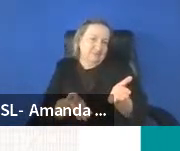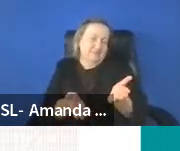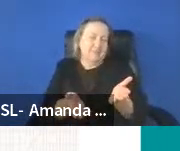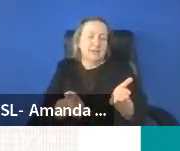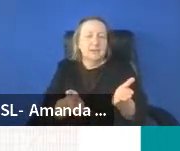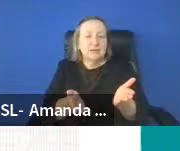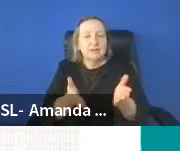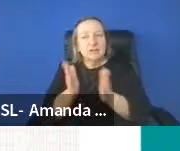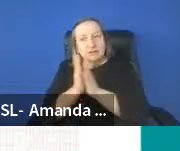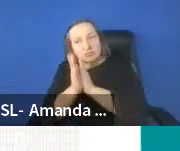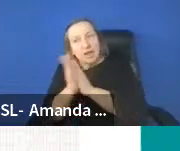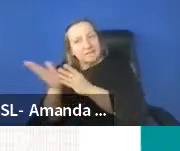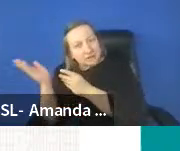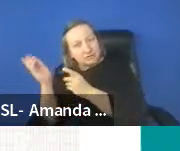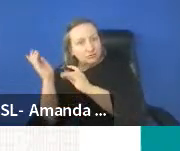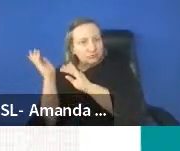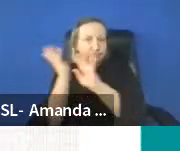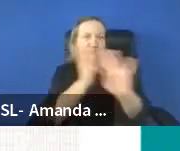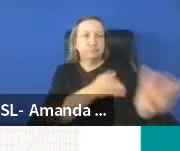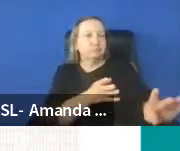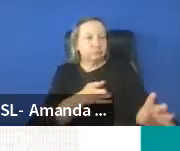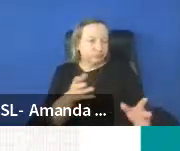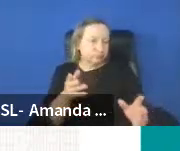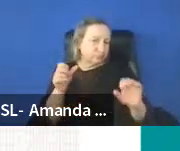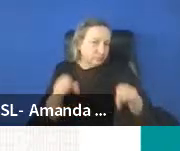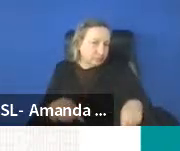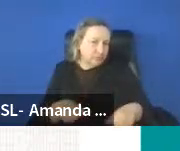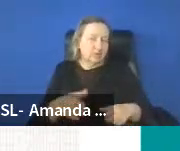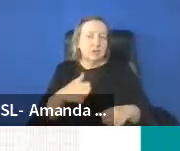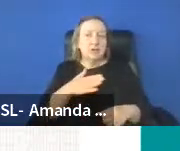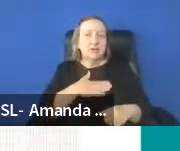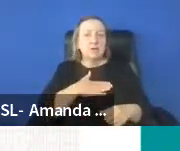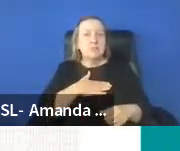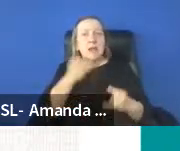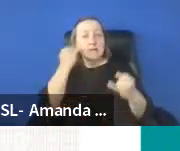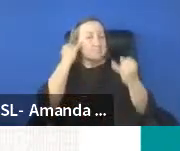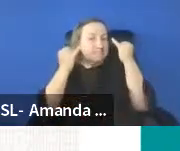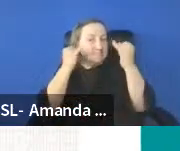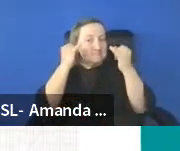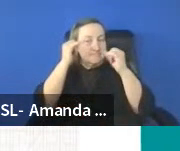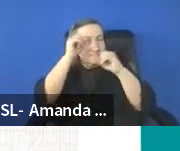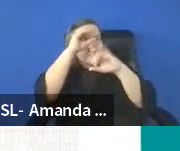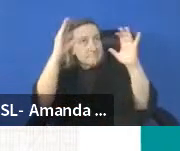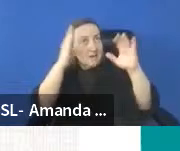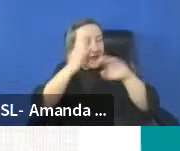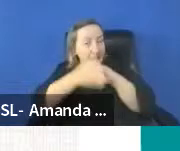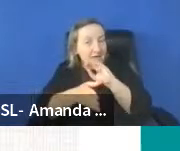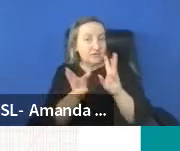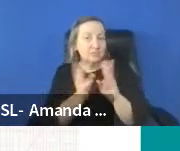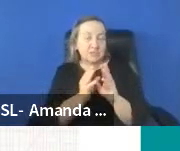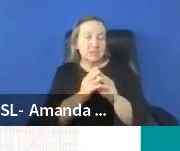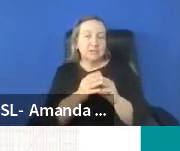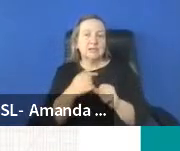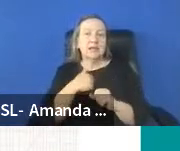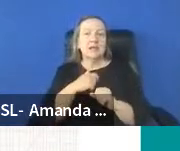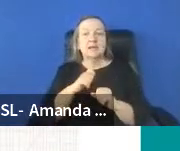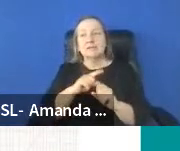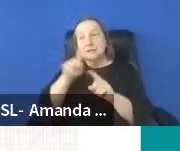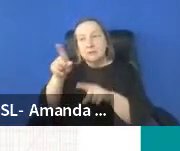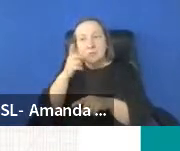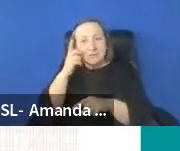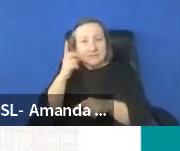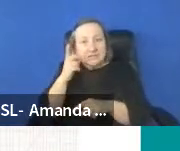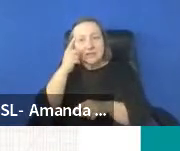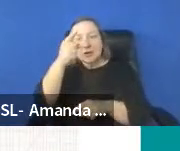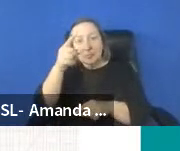that traffic. And I think my drive after the meeting, I had to go to dinner over